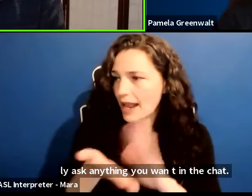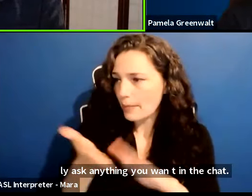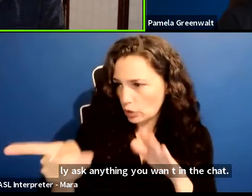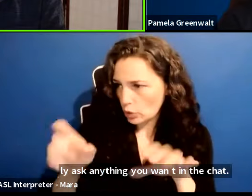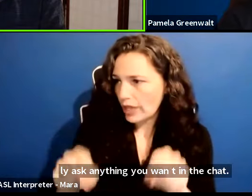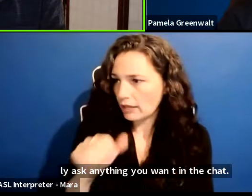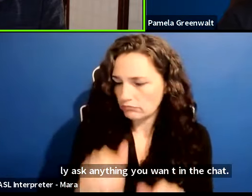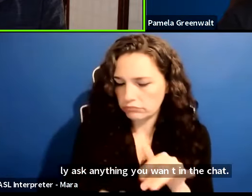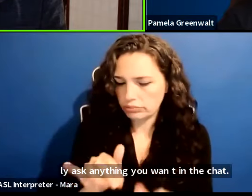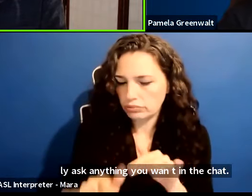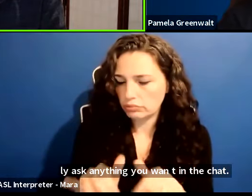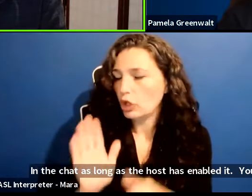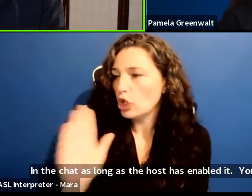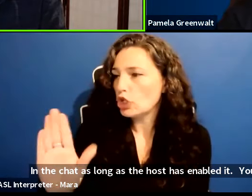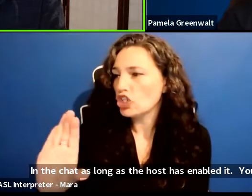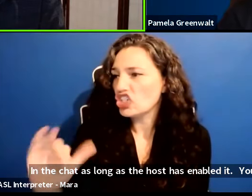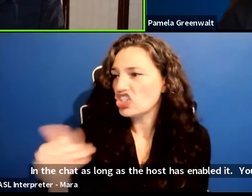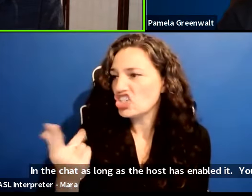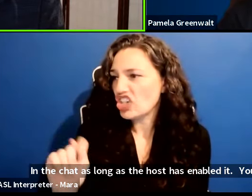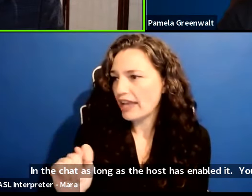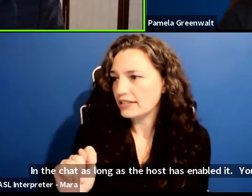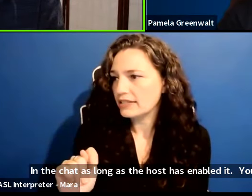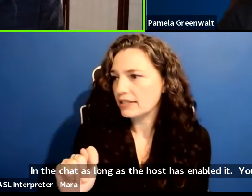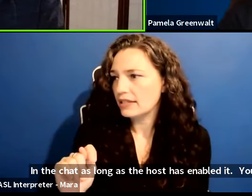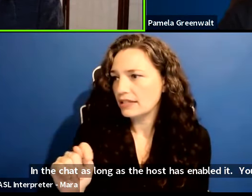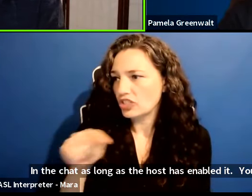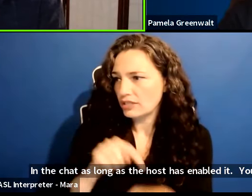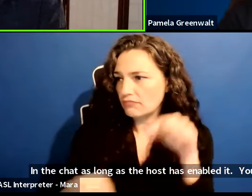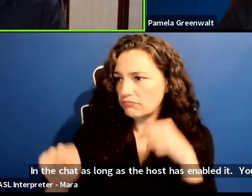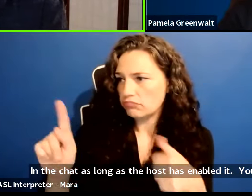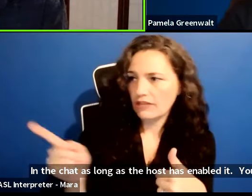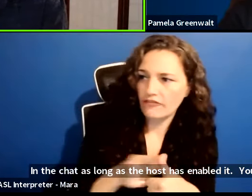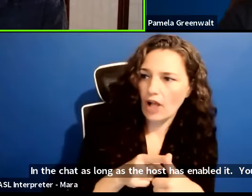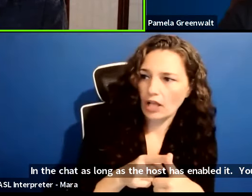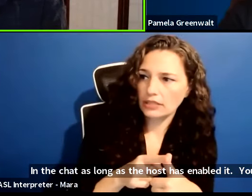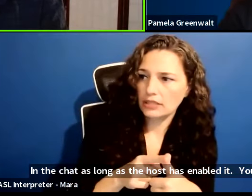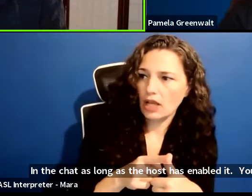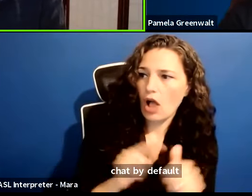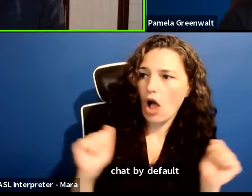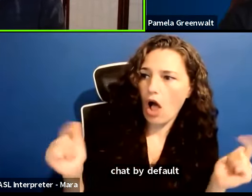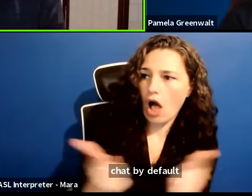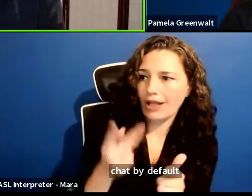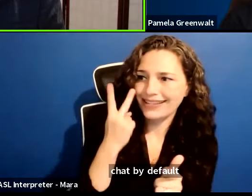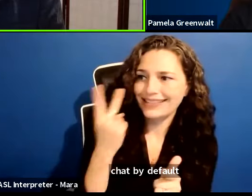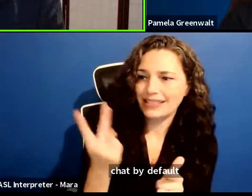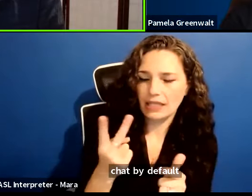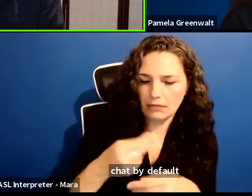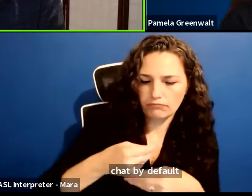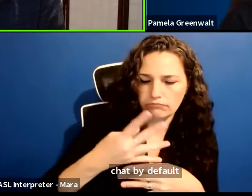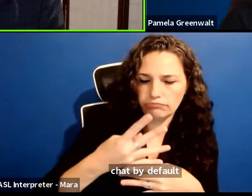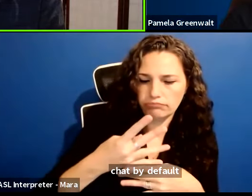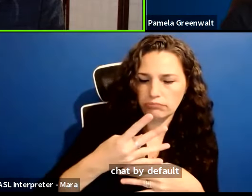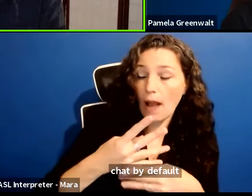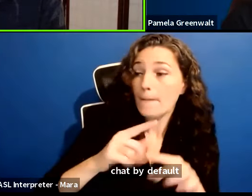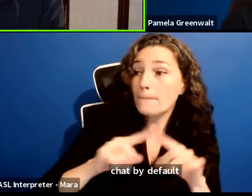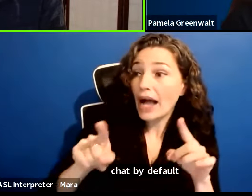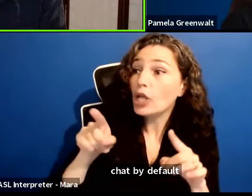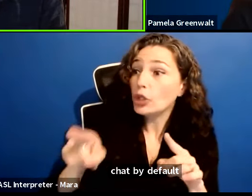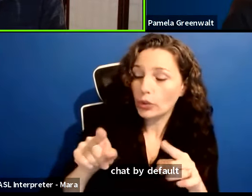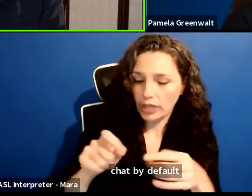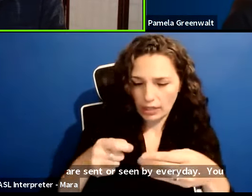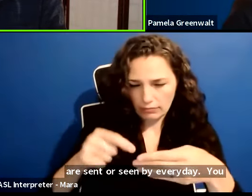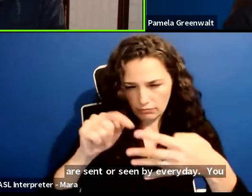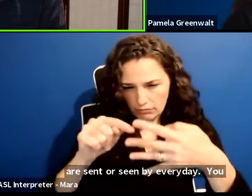your chats by default are sent or seen by everybody. But you can actually select who you